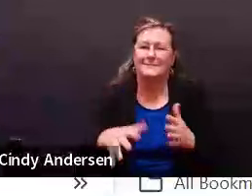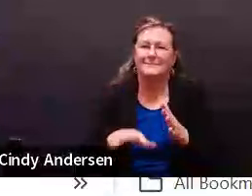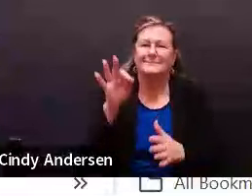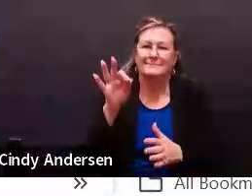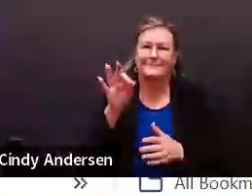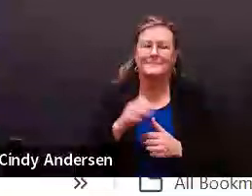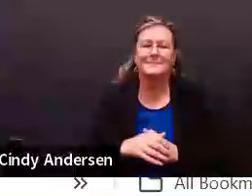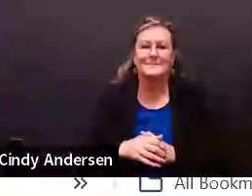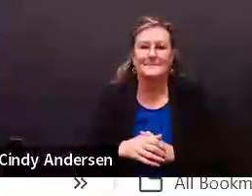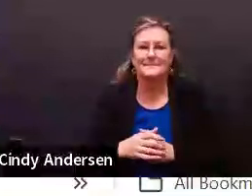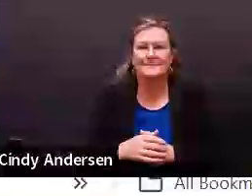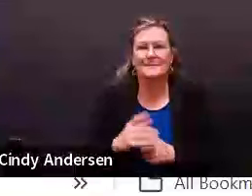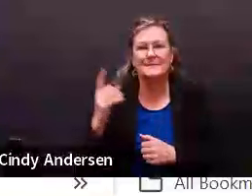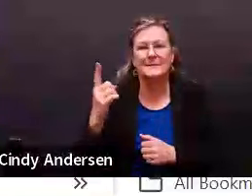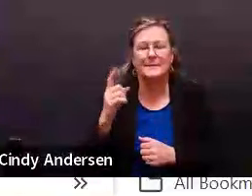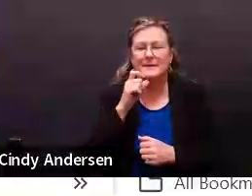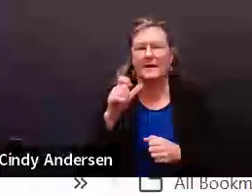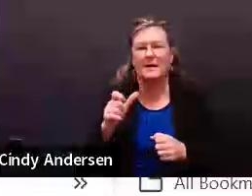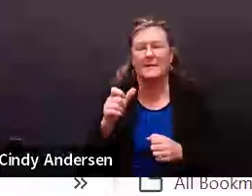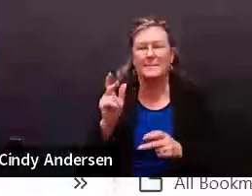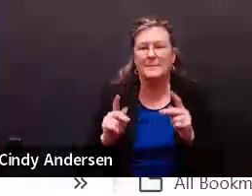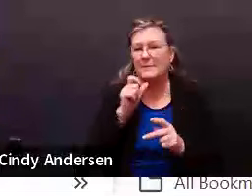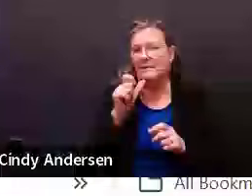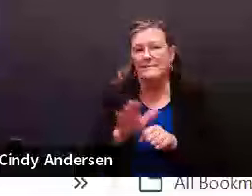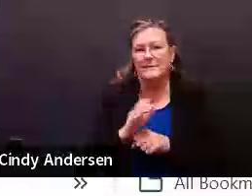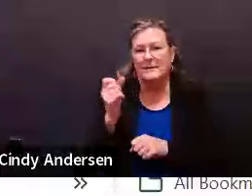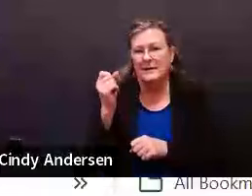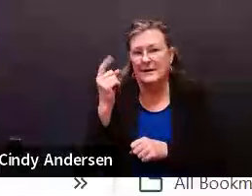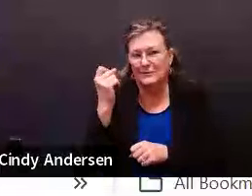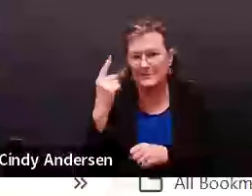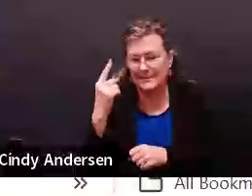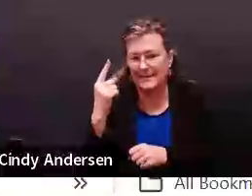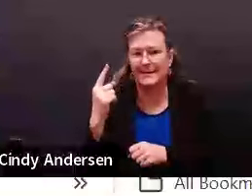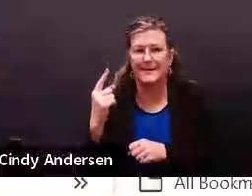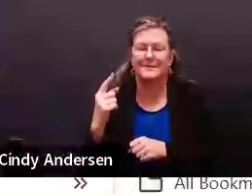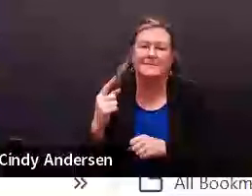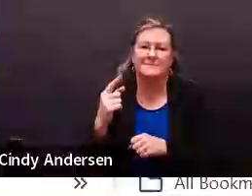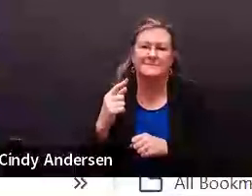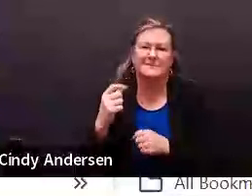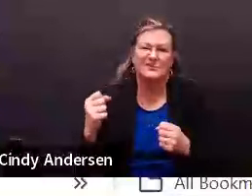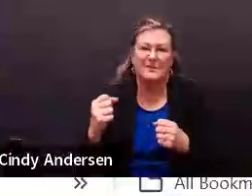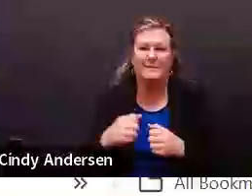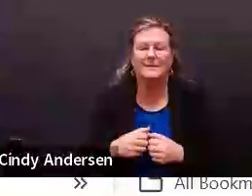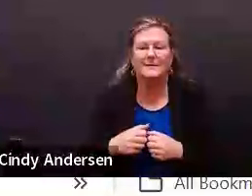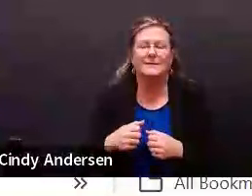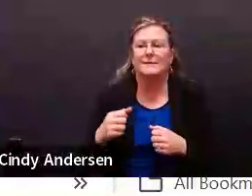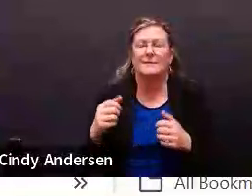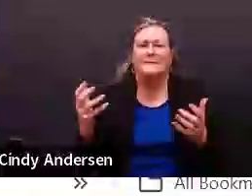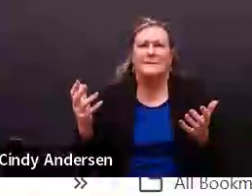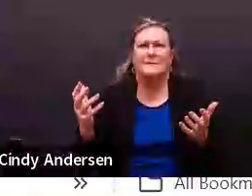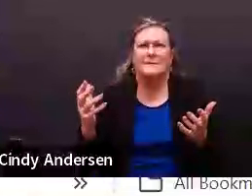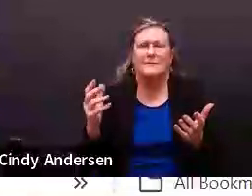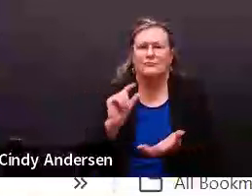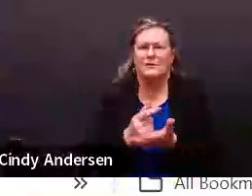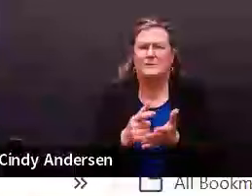was maybe something that was not fully understood across the field very robustly around what were those